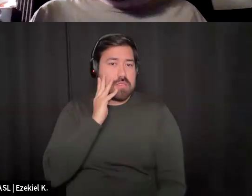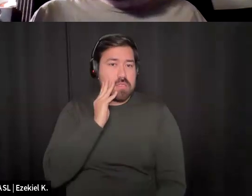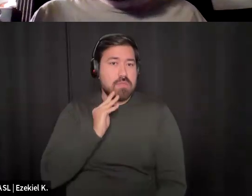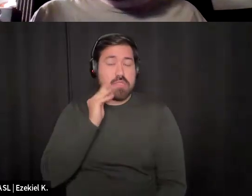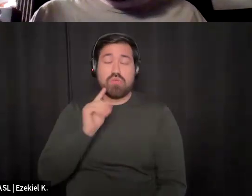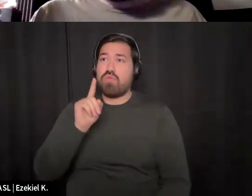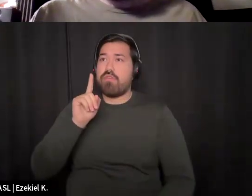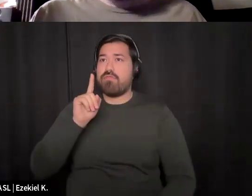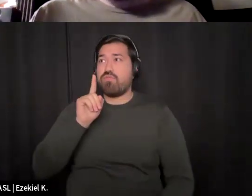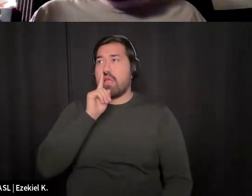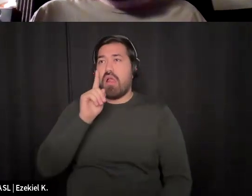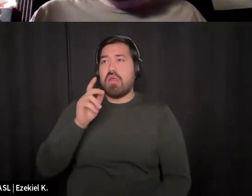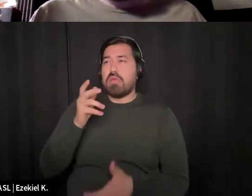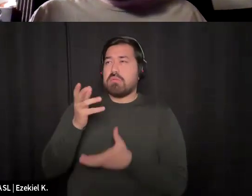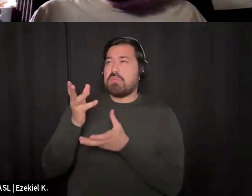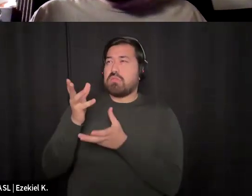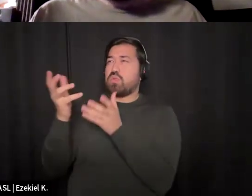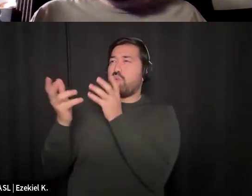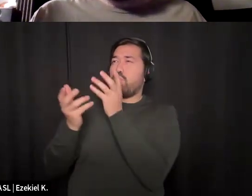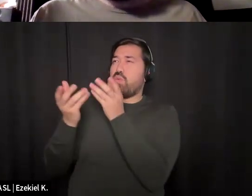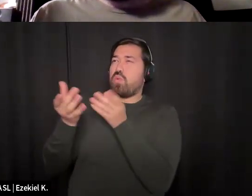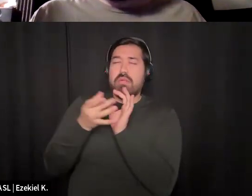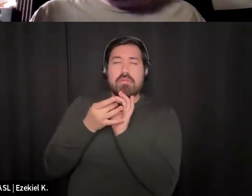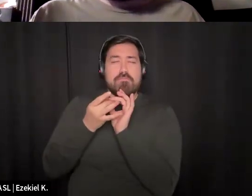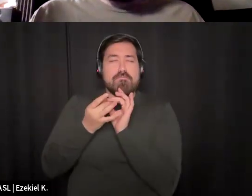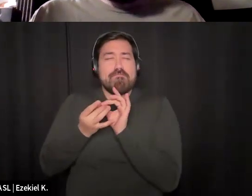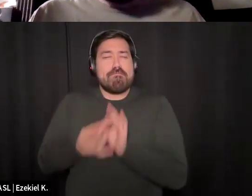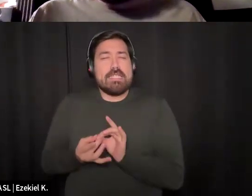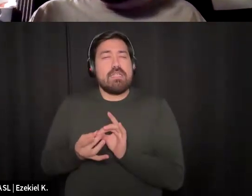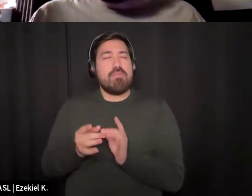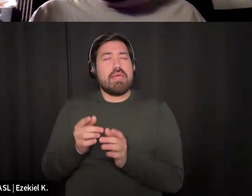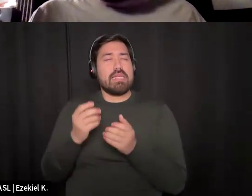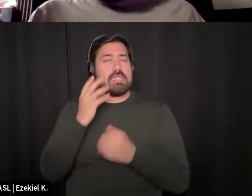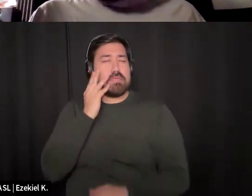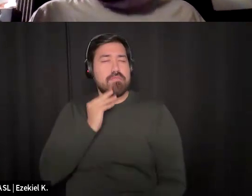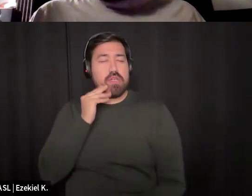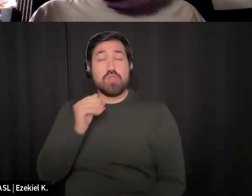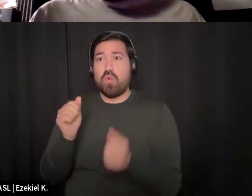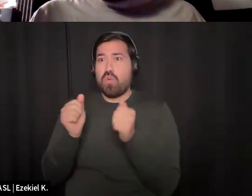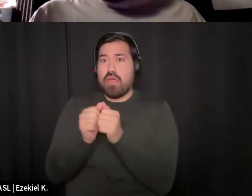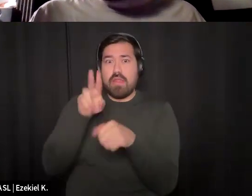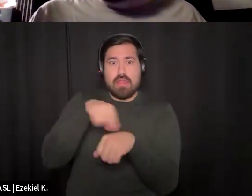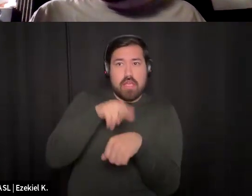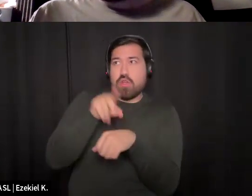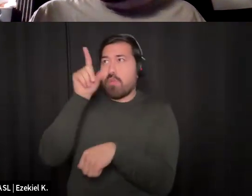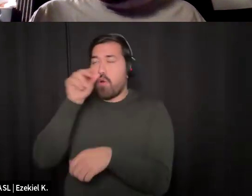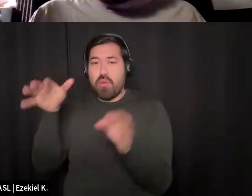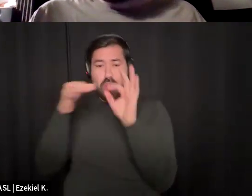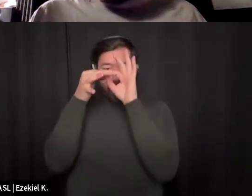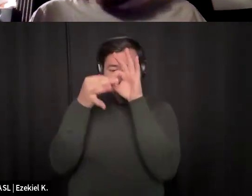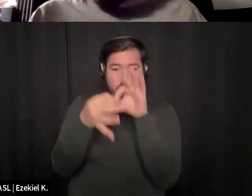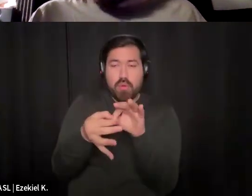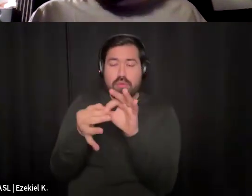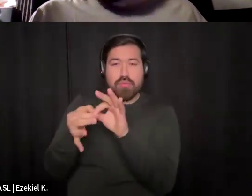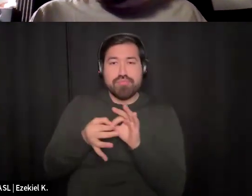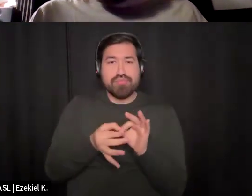and very intimate experience with these birds, with nature. So I think that that's one thing. I